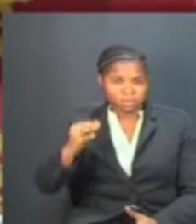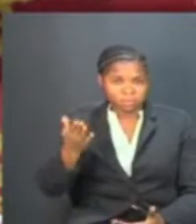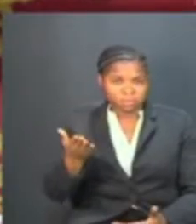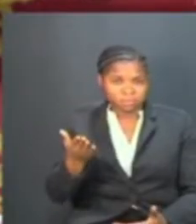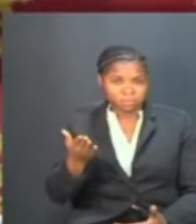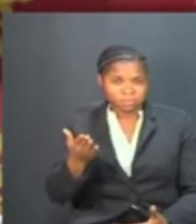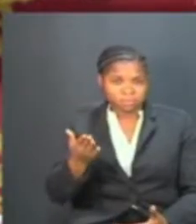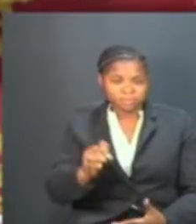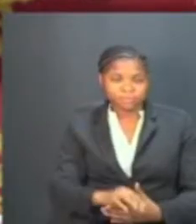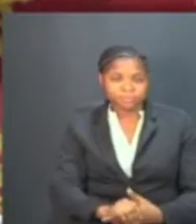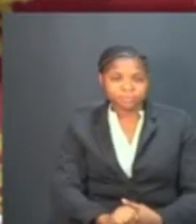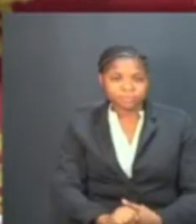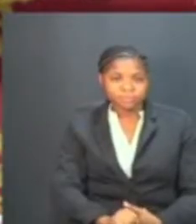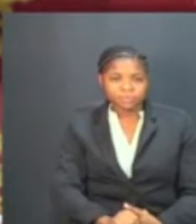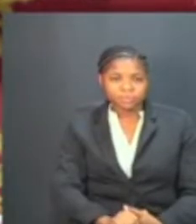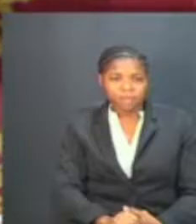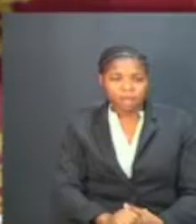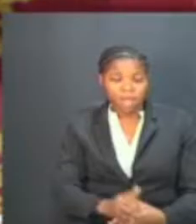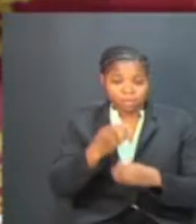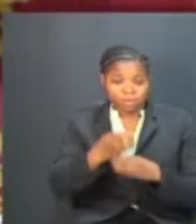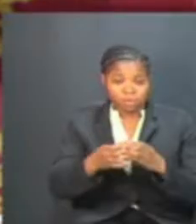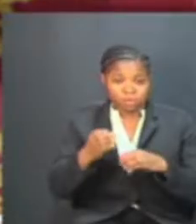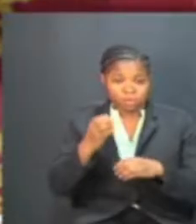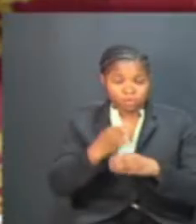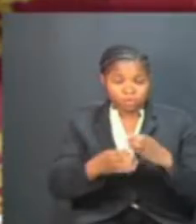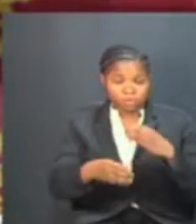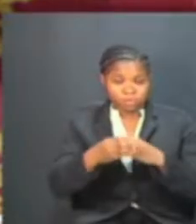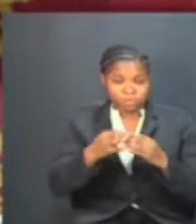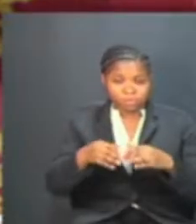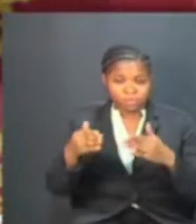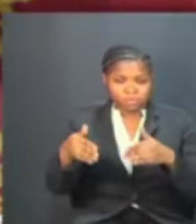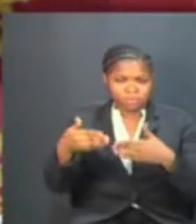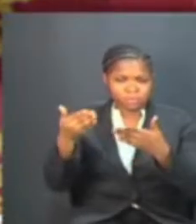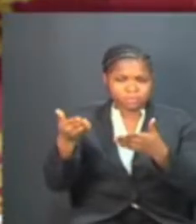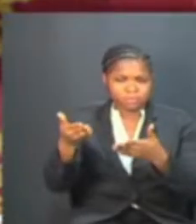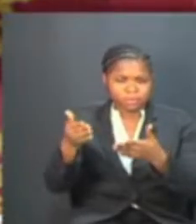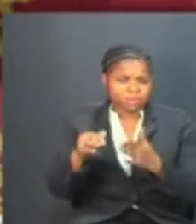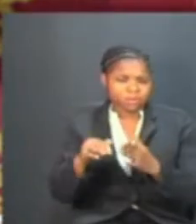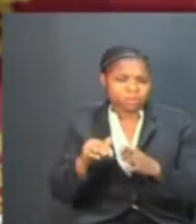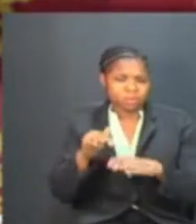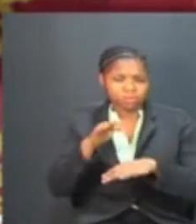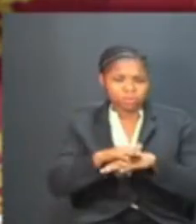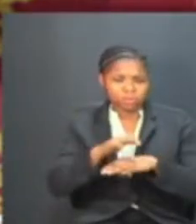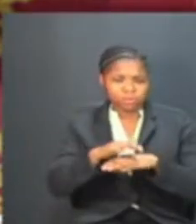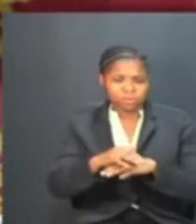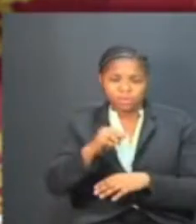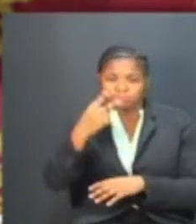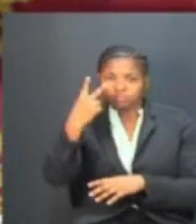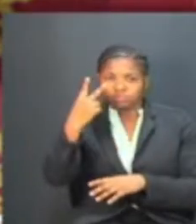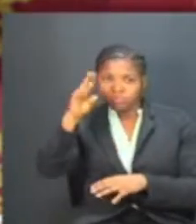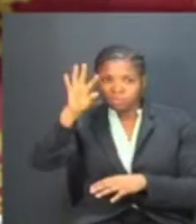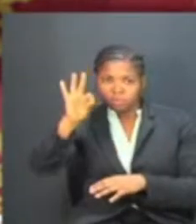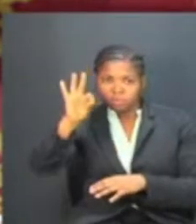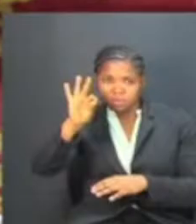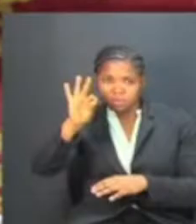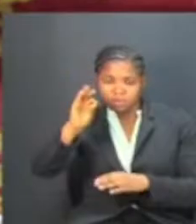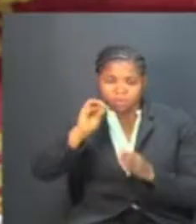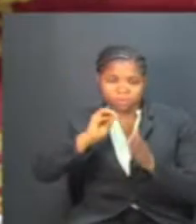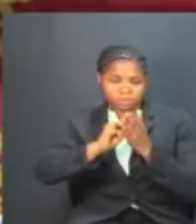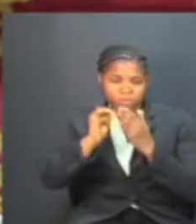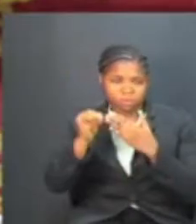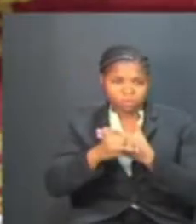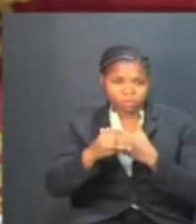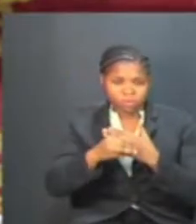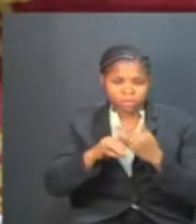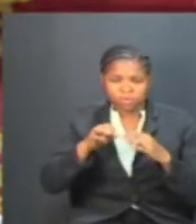5.89 kilometers. The contract was awarded on the 29th of October 2024 for completion by the 28th